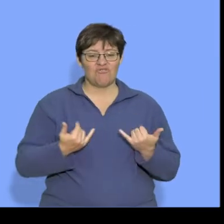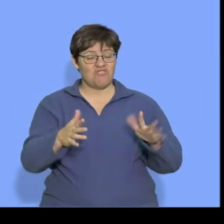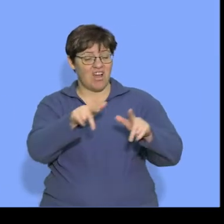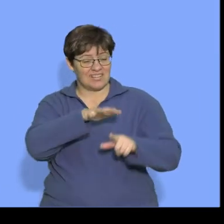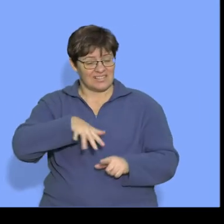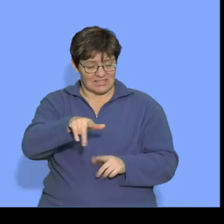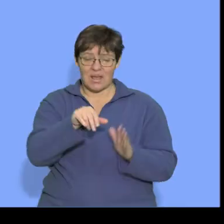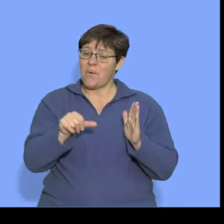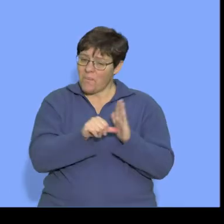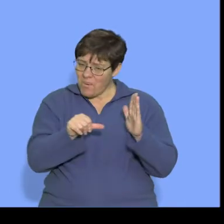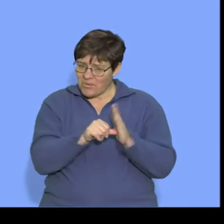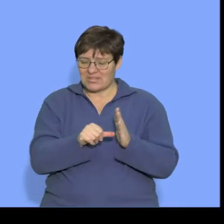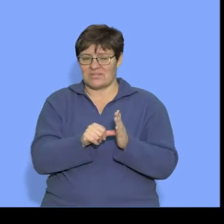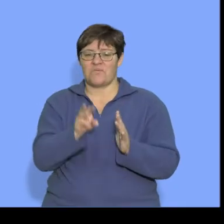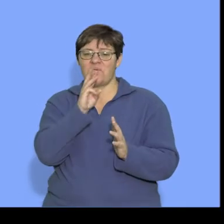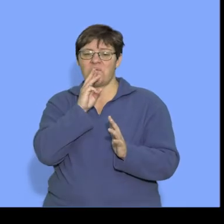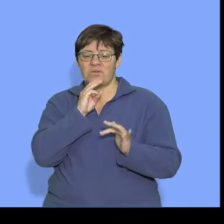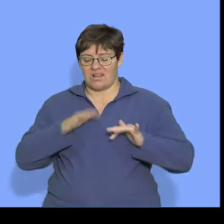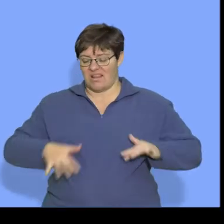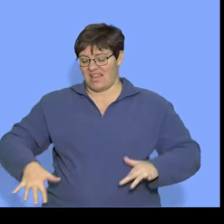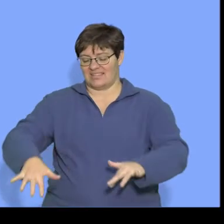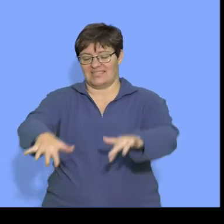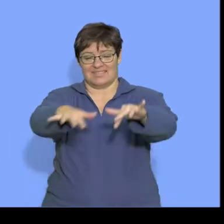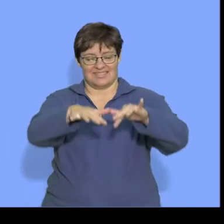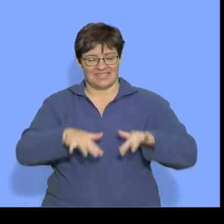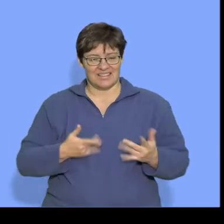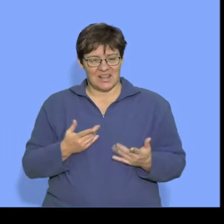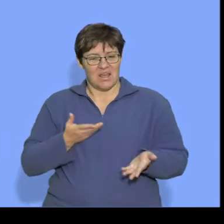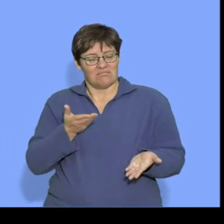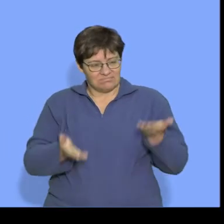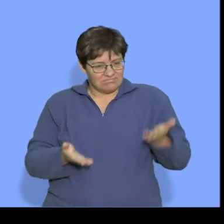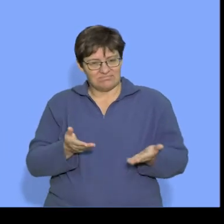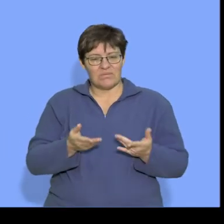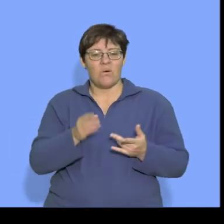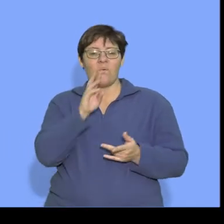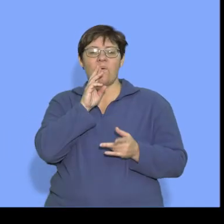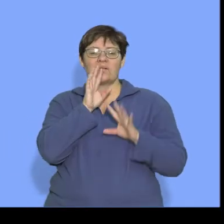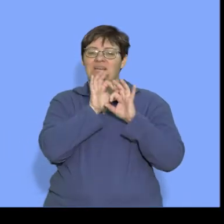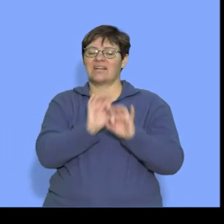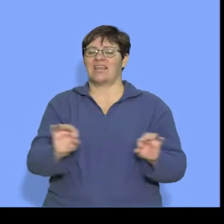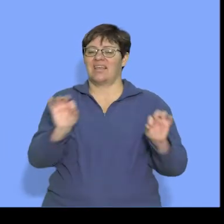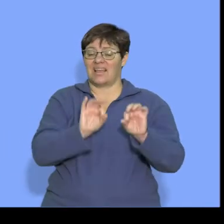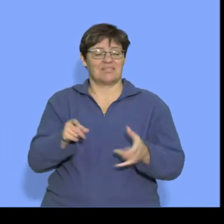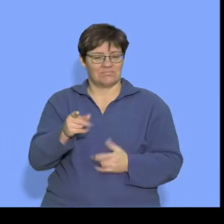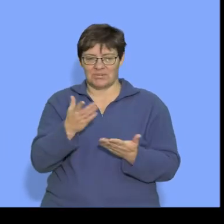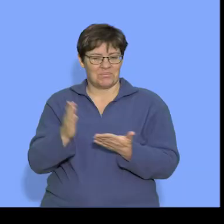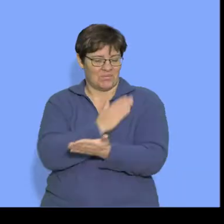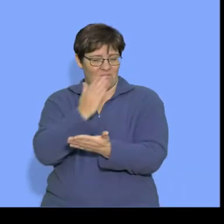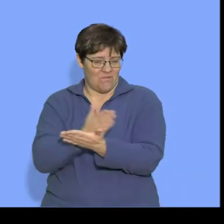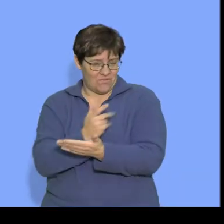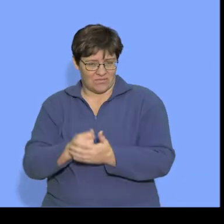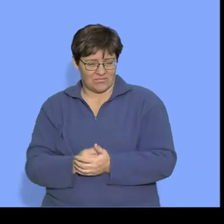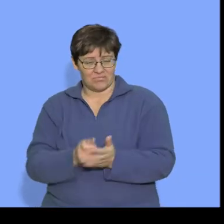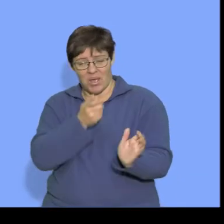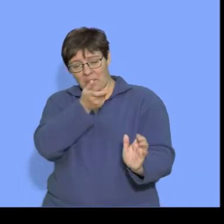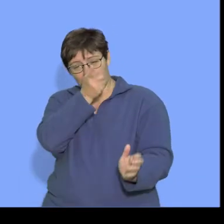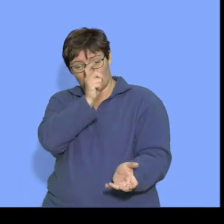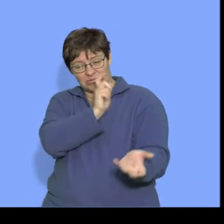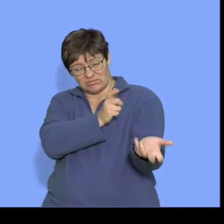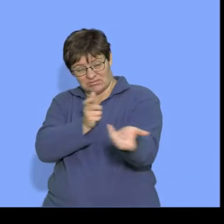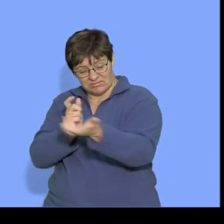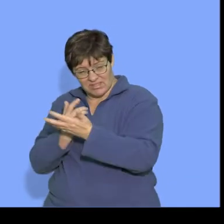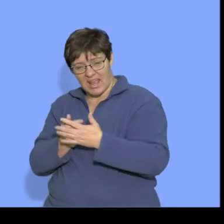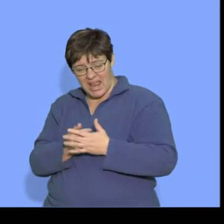a part of an environment that helps to purify water. poaching, we discussed that, and alien